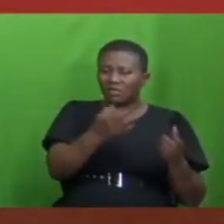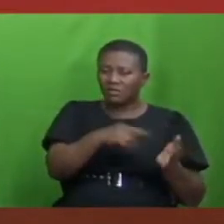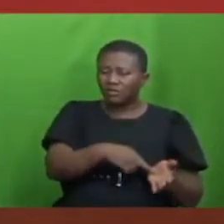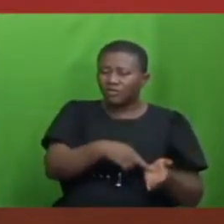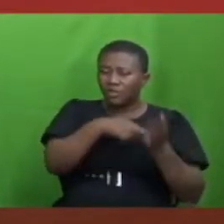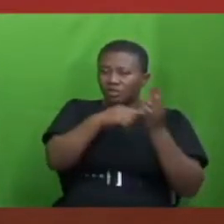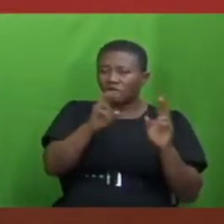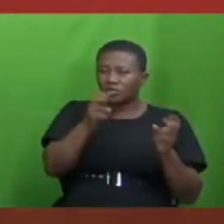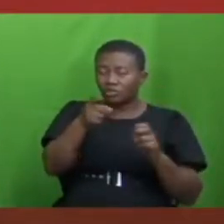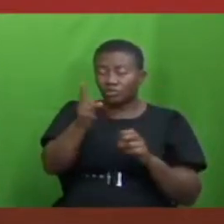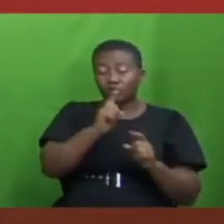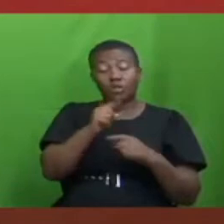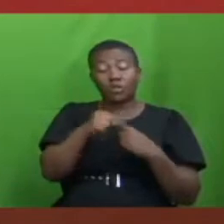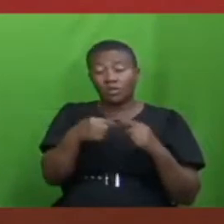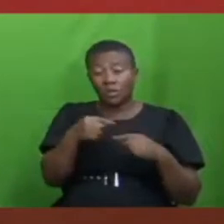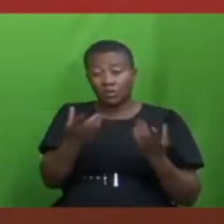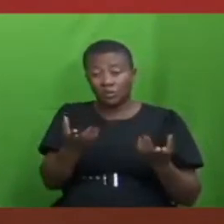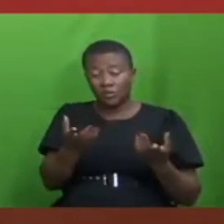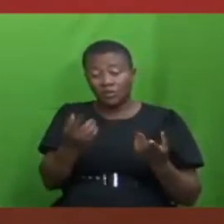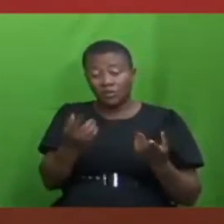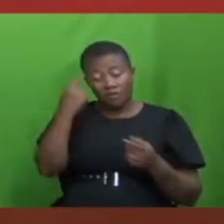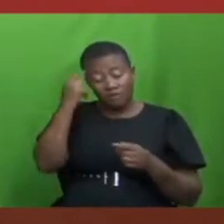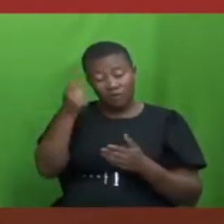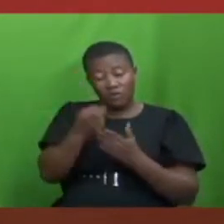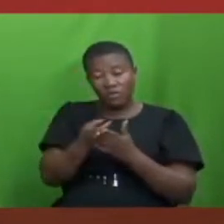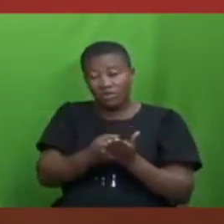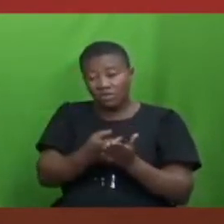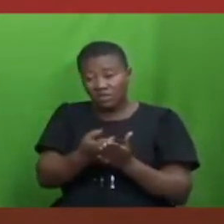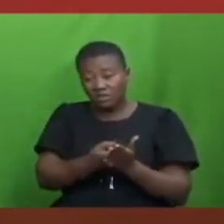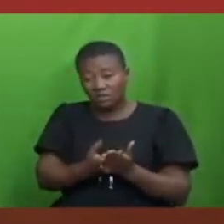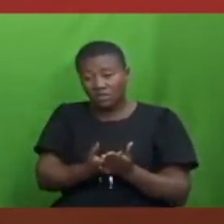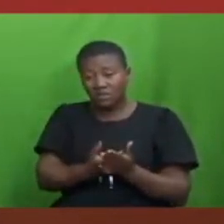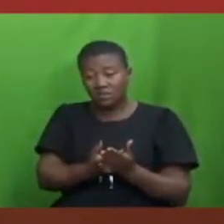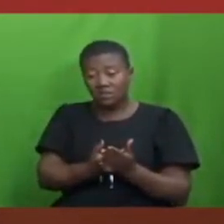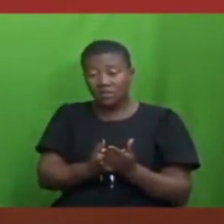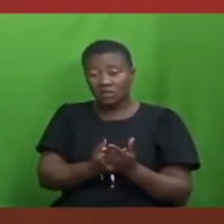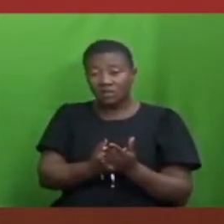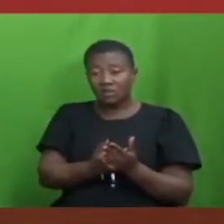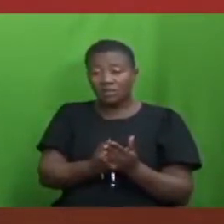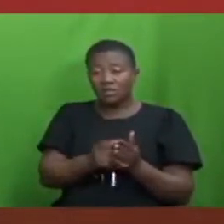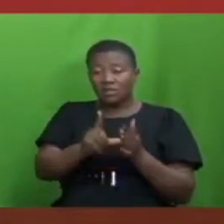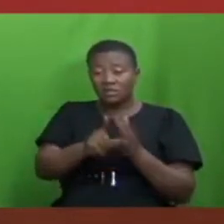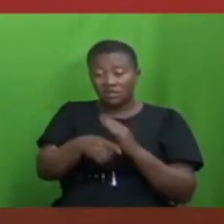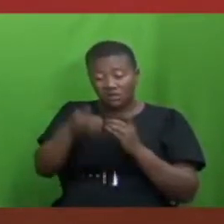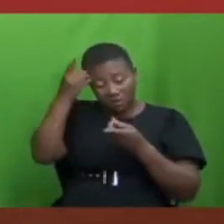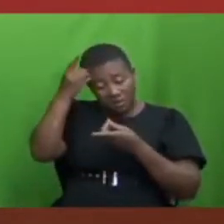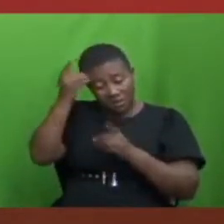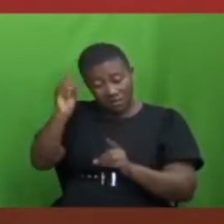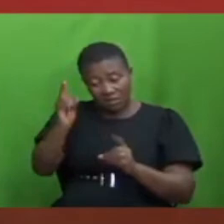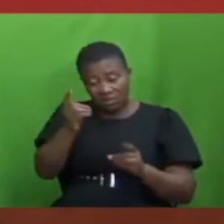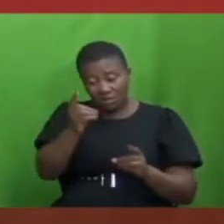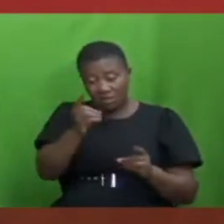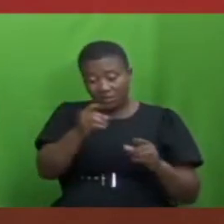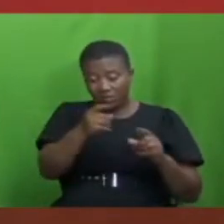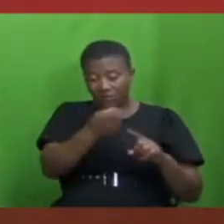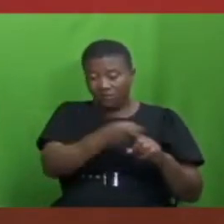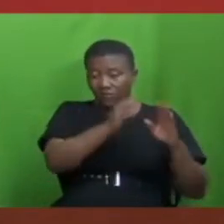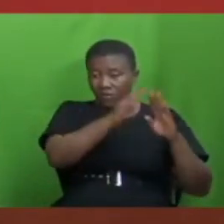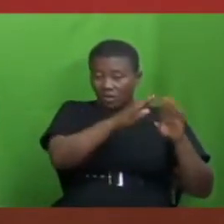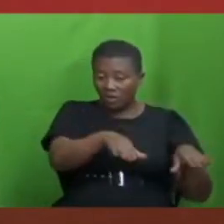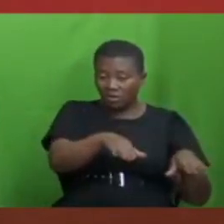raising for deliberation, and at the end of the day, is the decision of the House that will now be